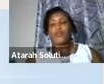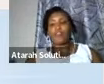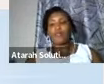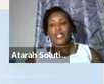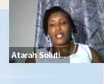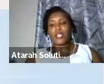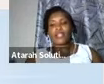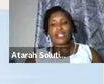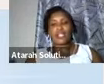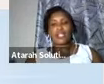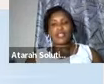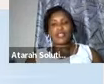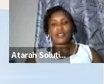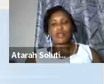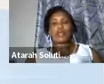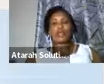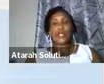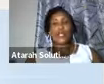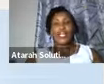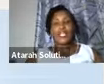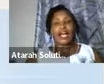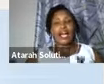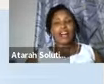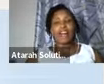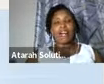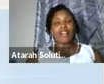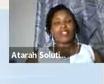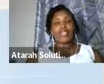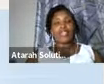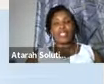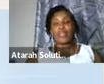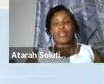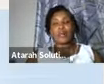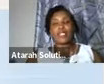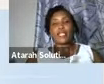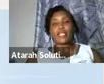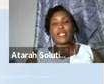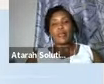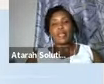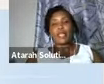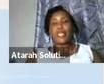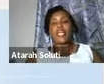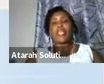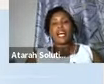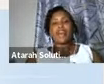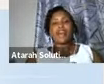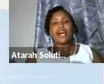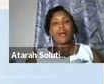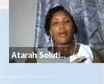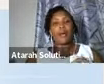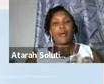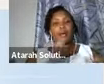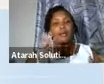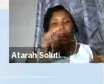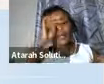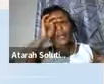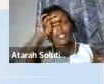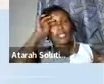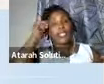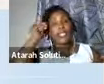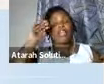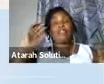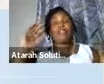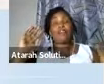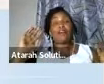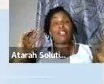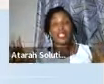And then we have Panessa Training Institute. WeClean they're a carpet cleaning company. They have, what do we call it?